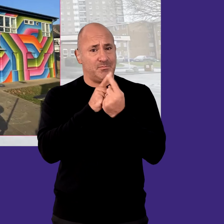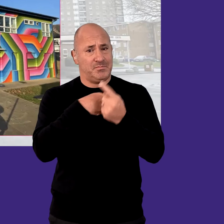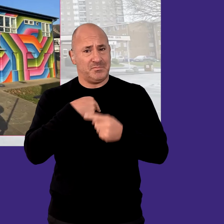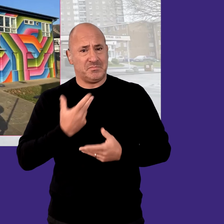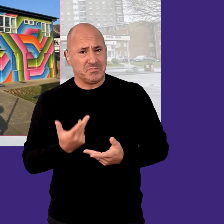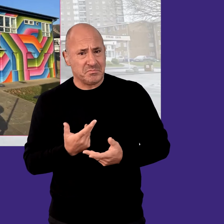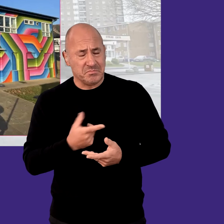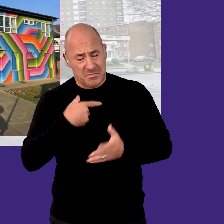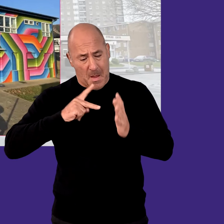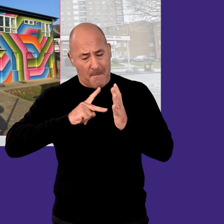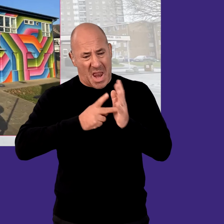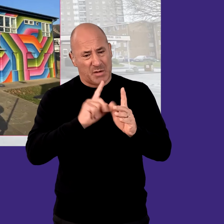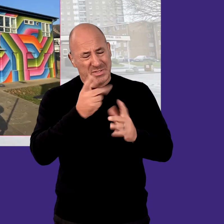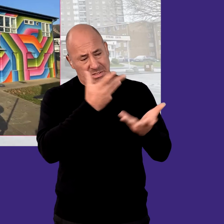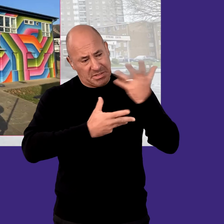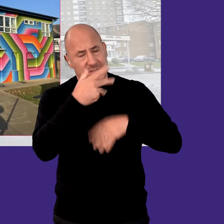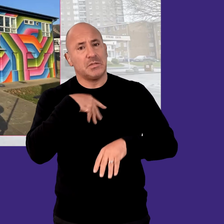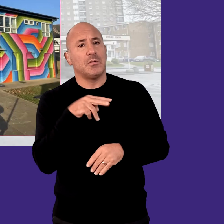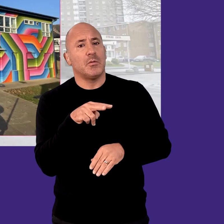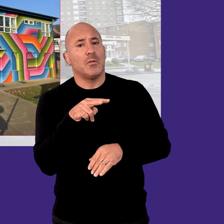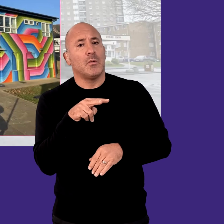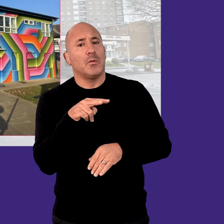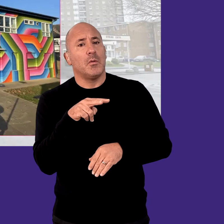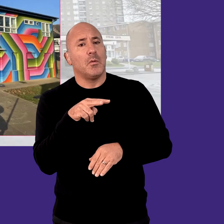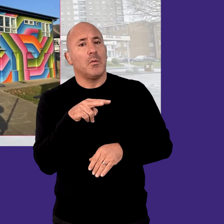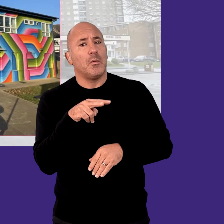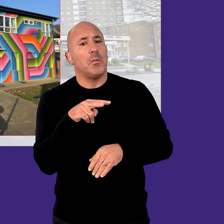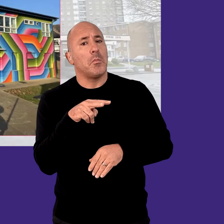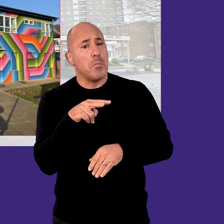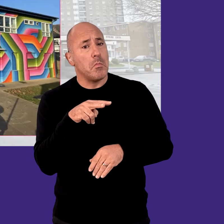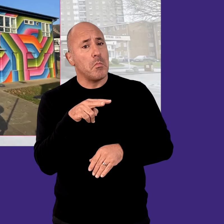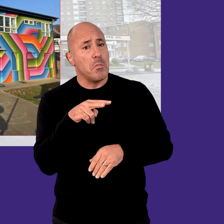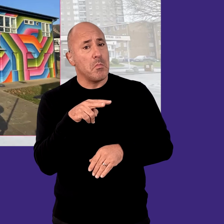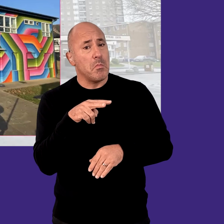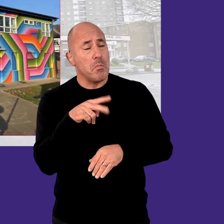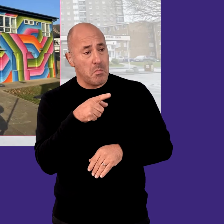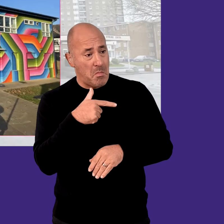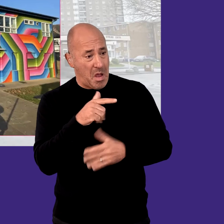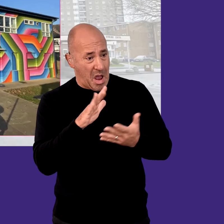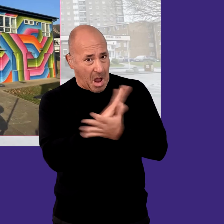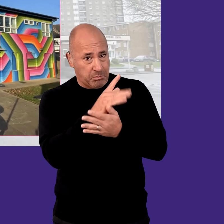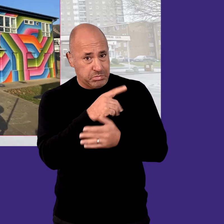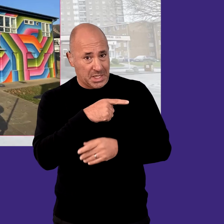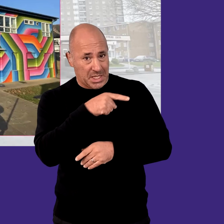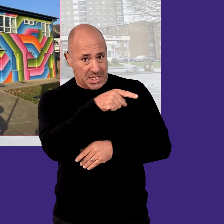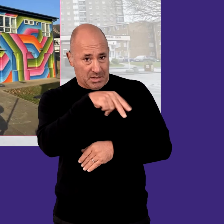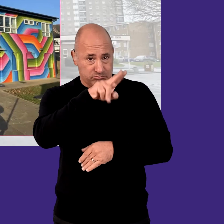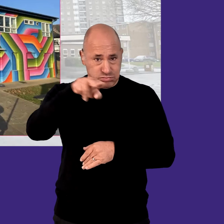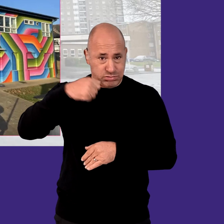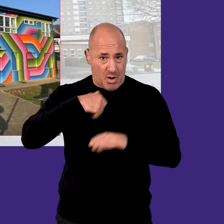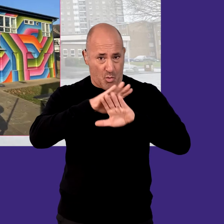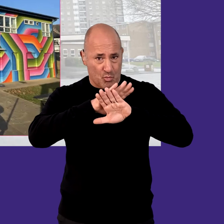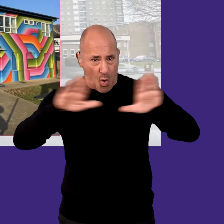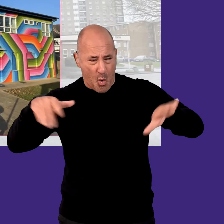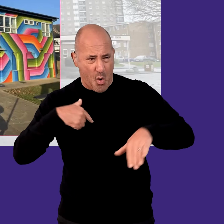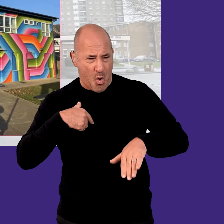done. Again, facilitated by Right Up Our Street, and they come to me and said, this is what we're